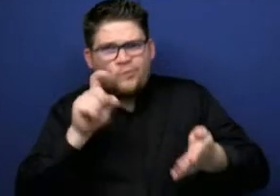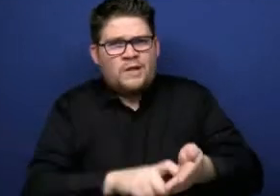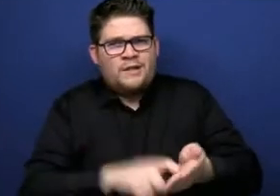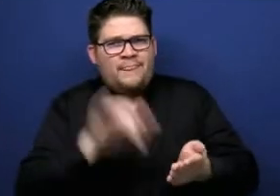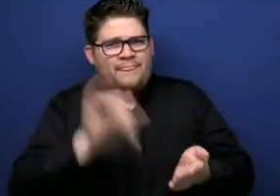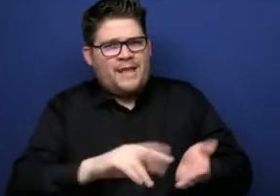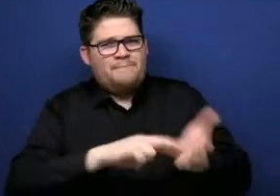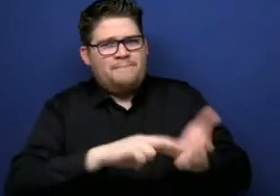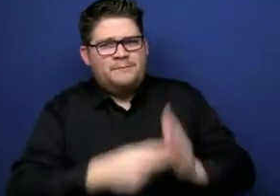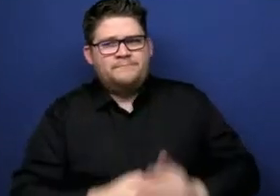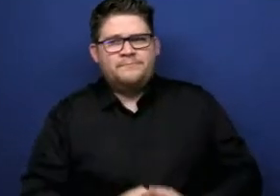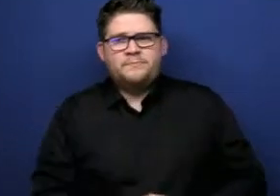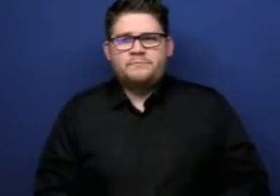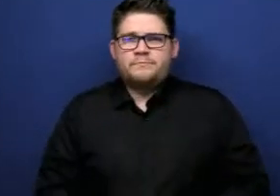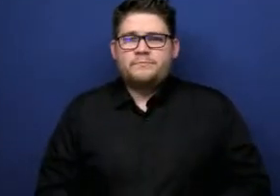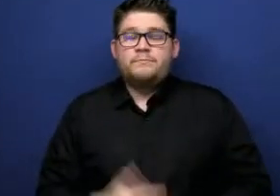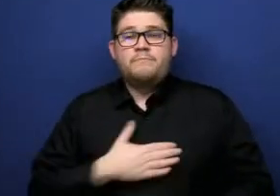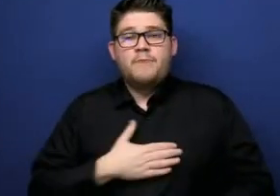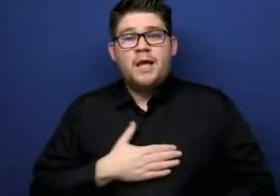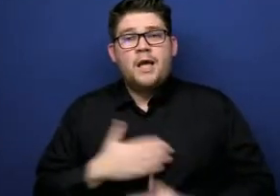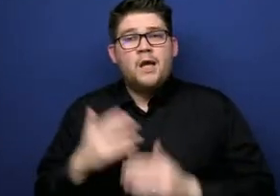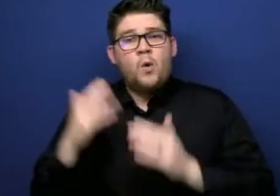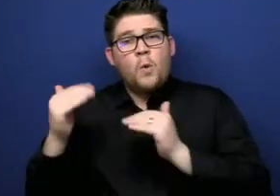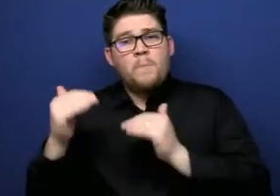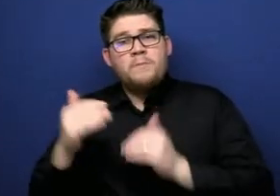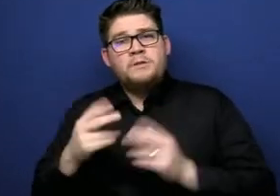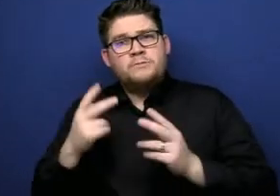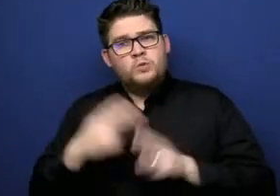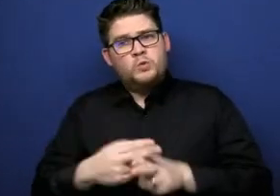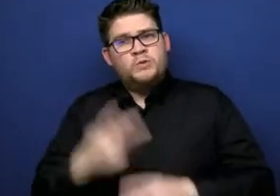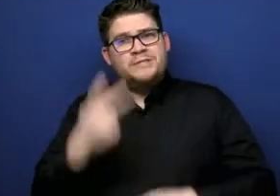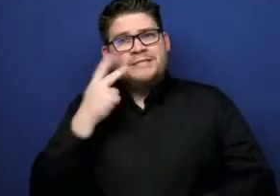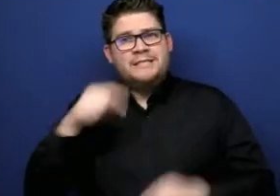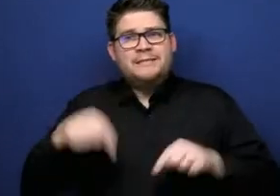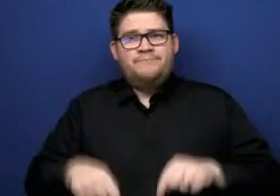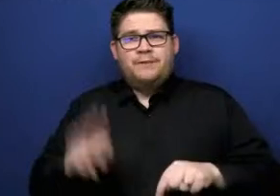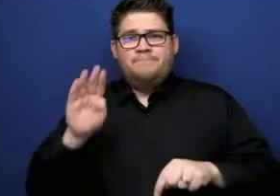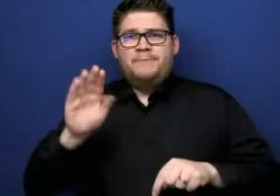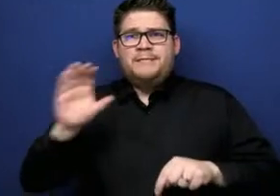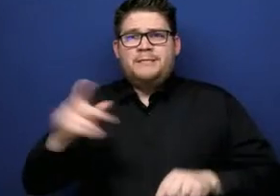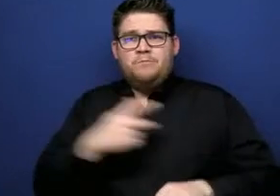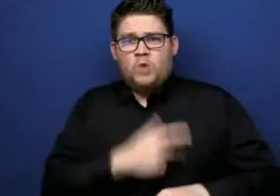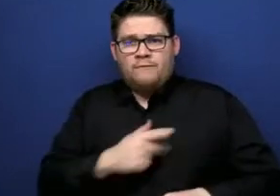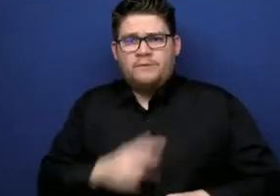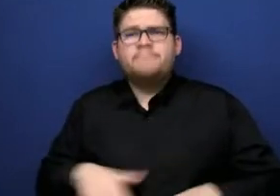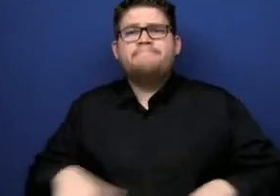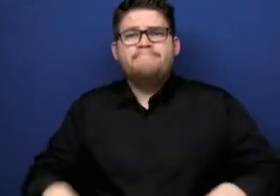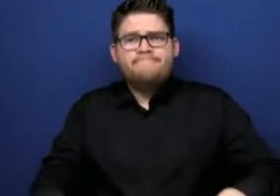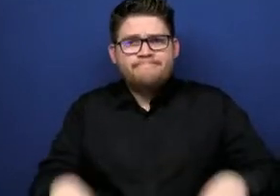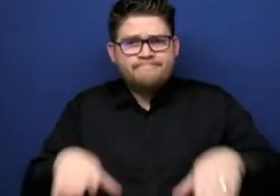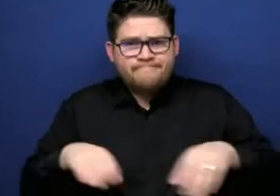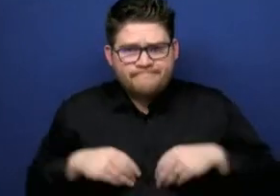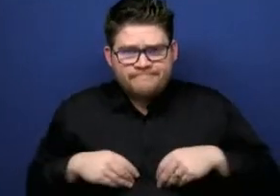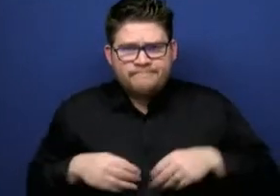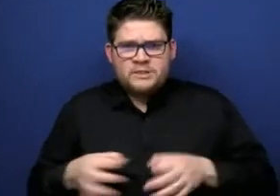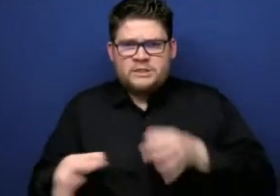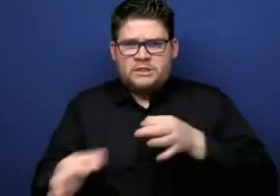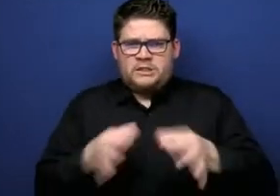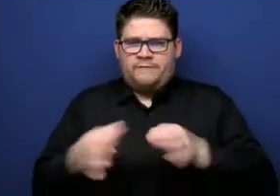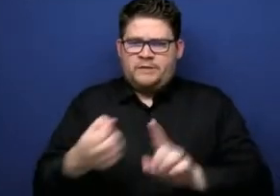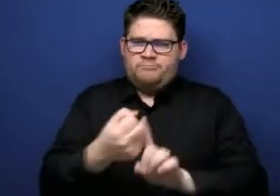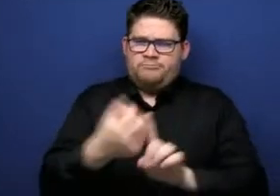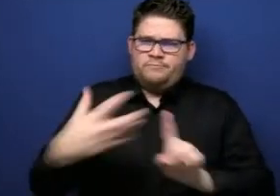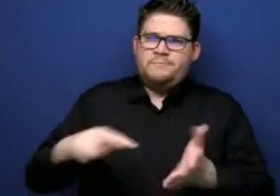will soon see the provincial government's adoption of the IHRA definition of anti-Semitism. To